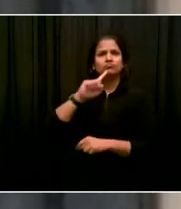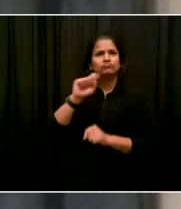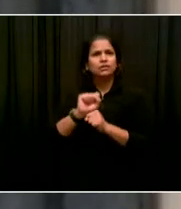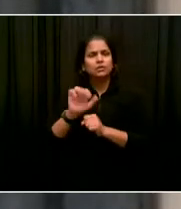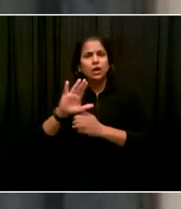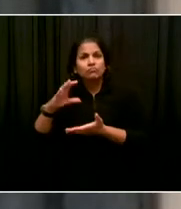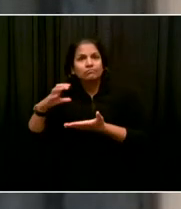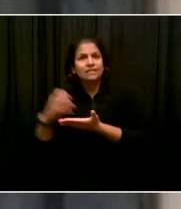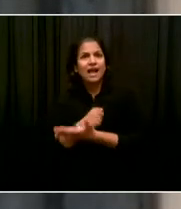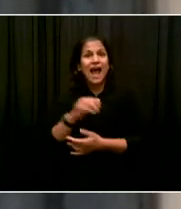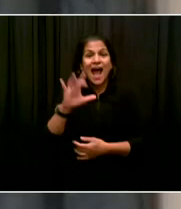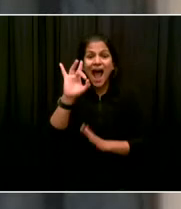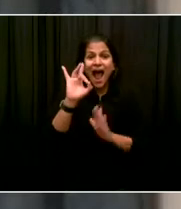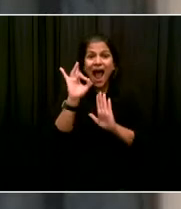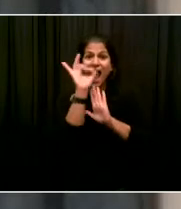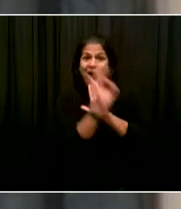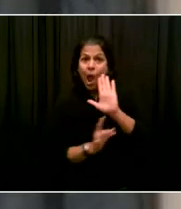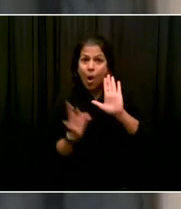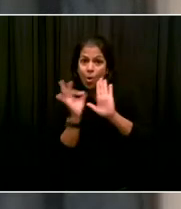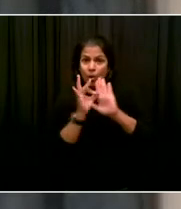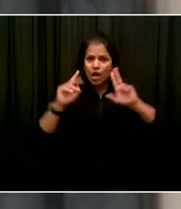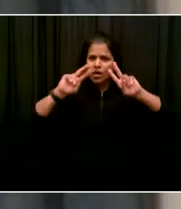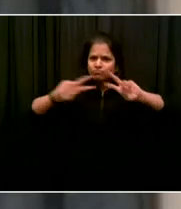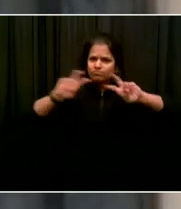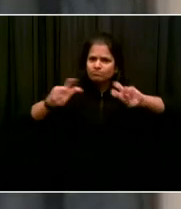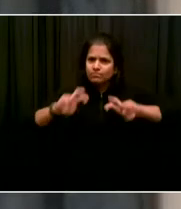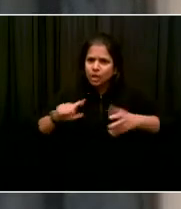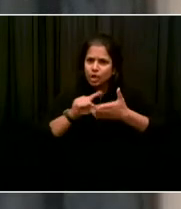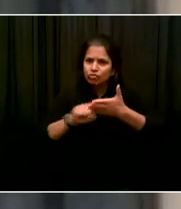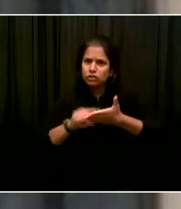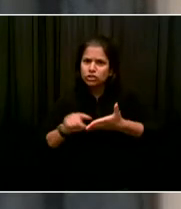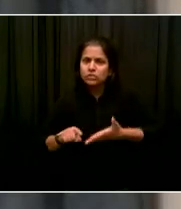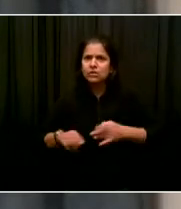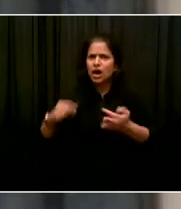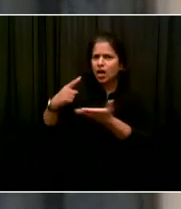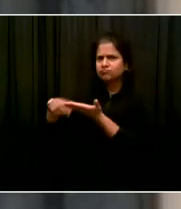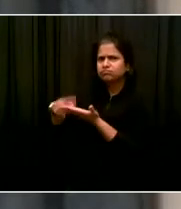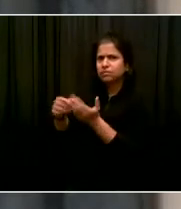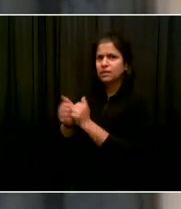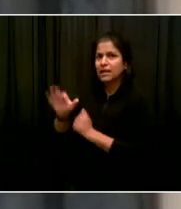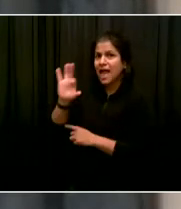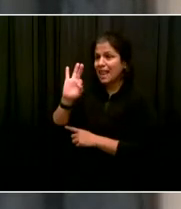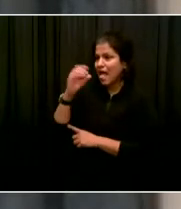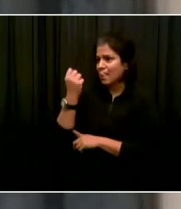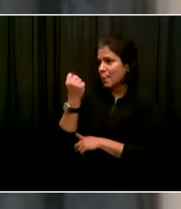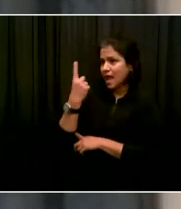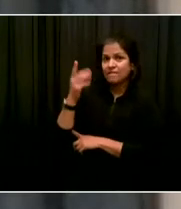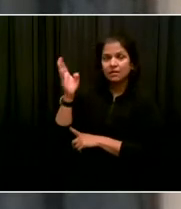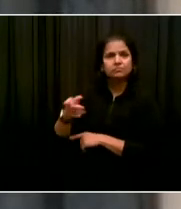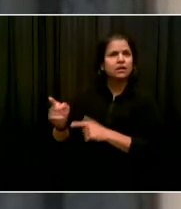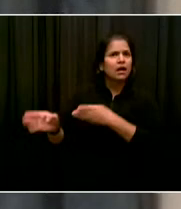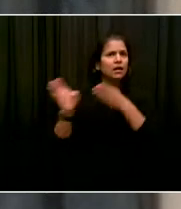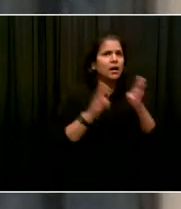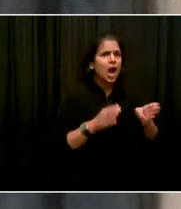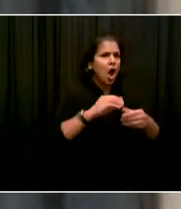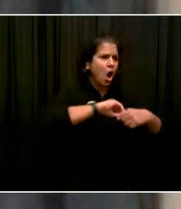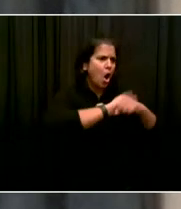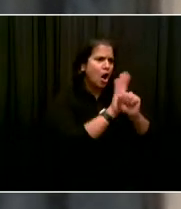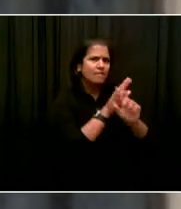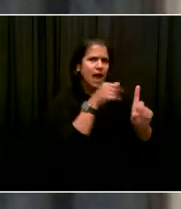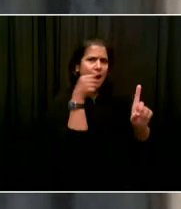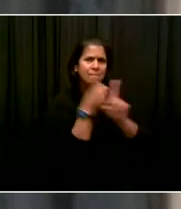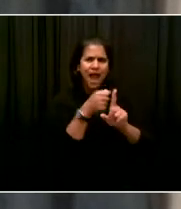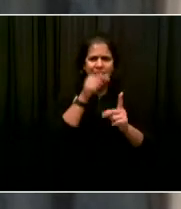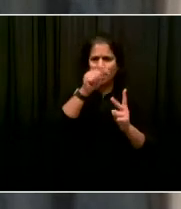this virus is still with us. And there's one segment of the series